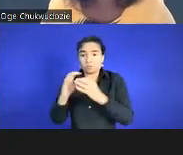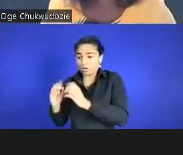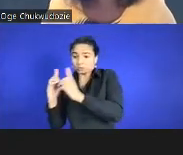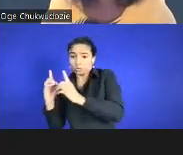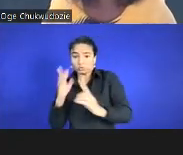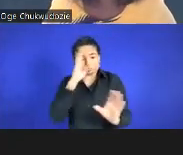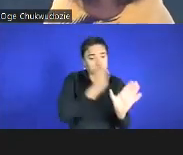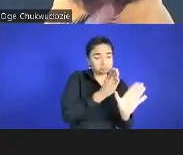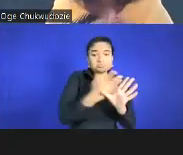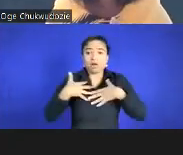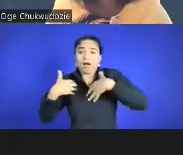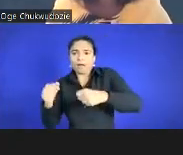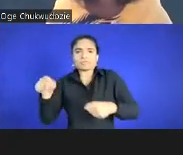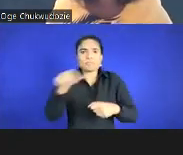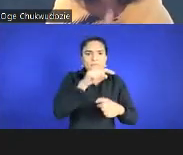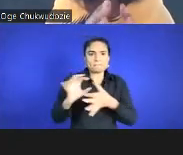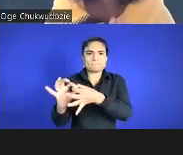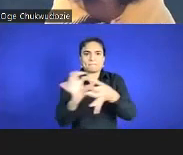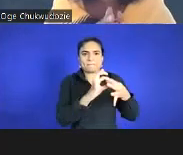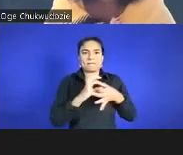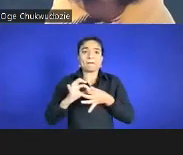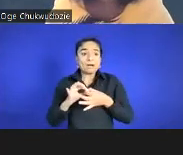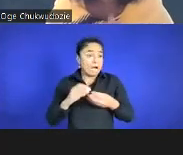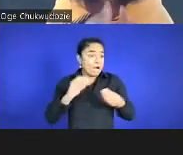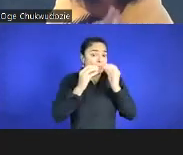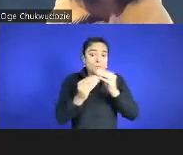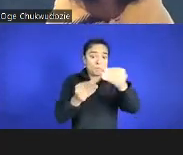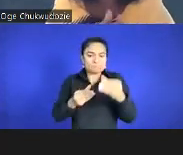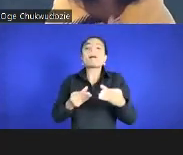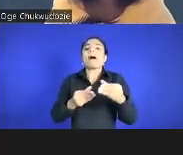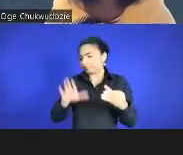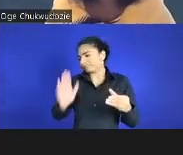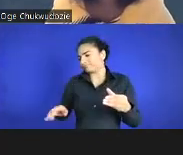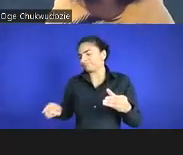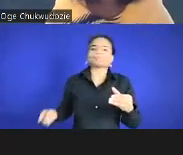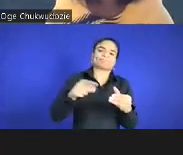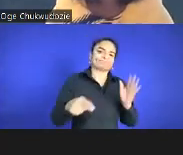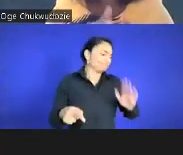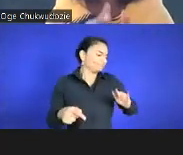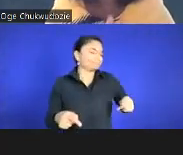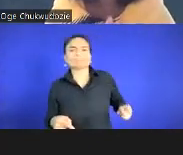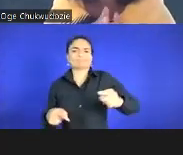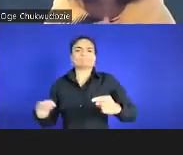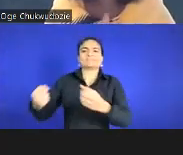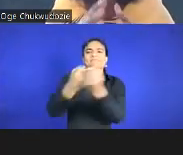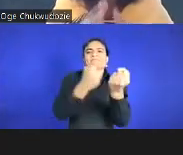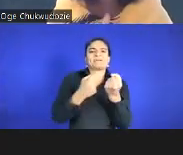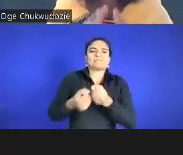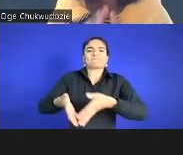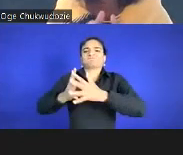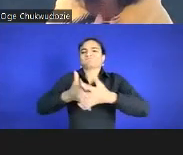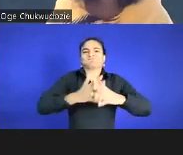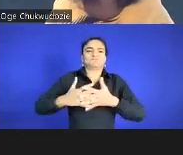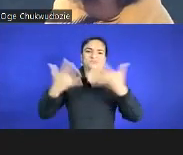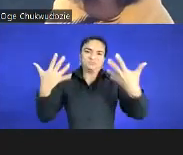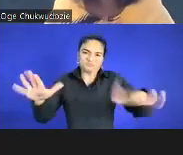slide. Now, the next one is to train staff to receive reports and report in line with agreed